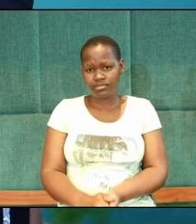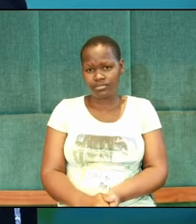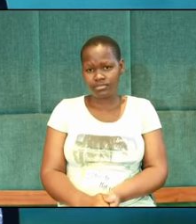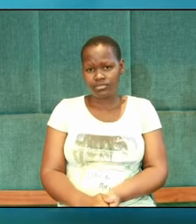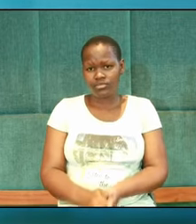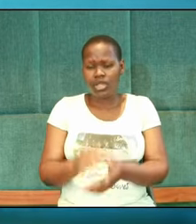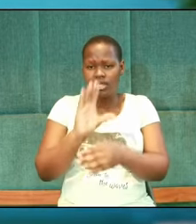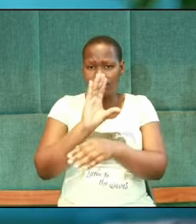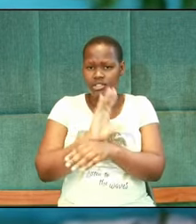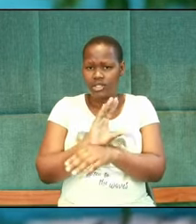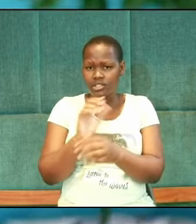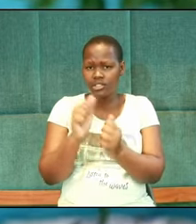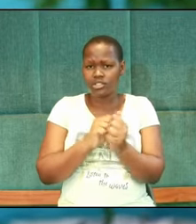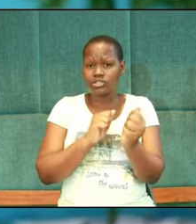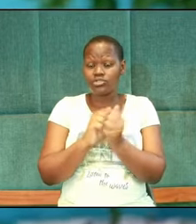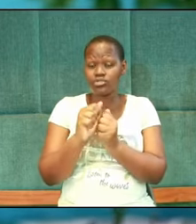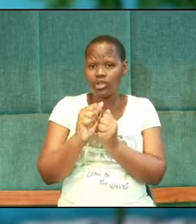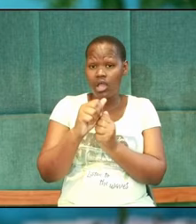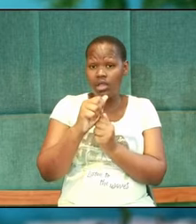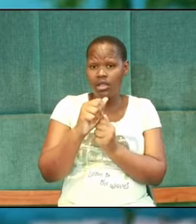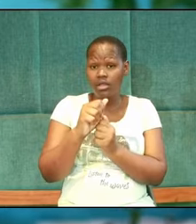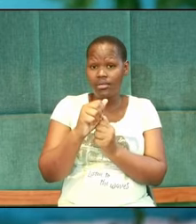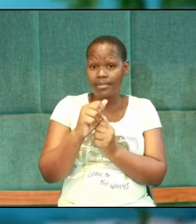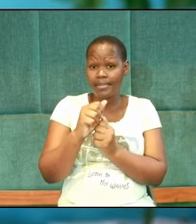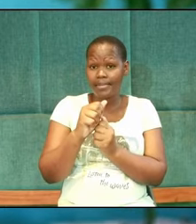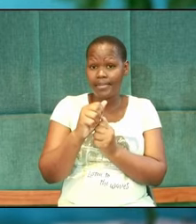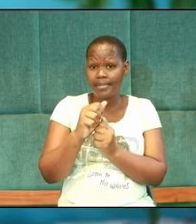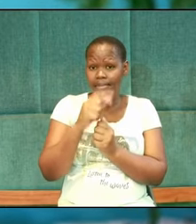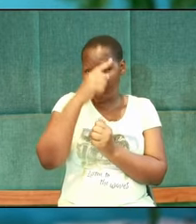Churches are destroyed for lack of.